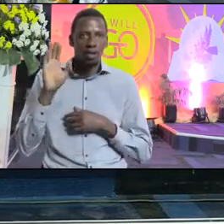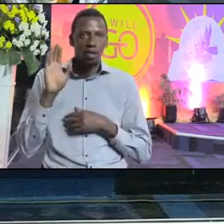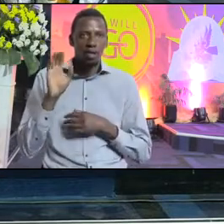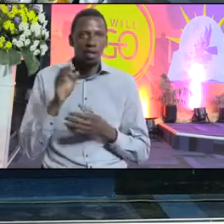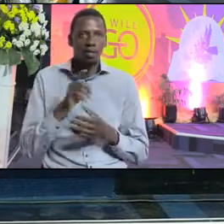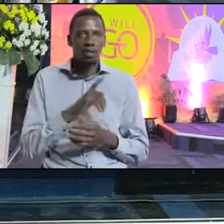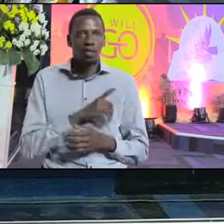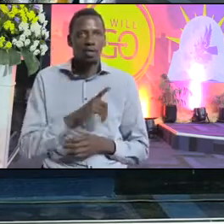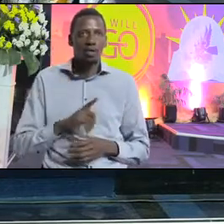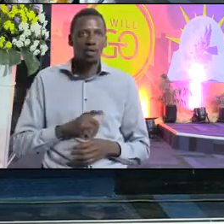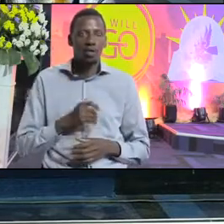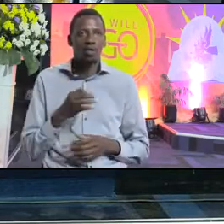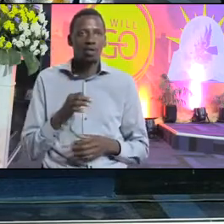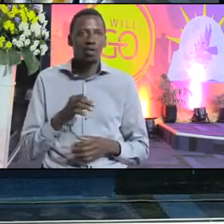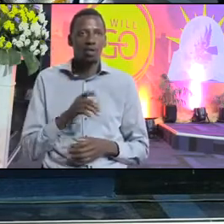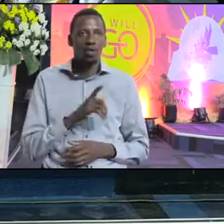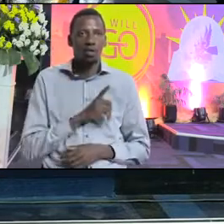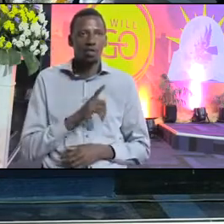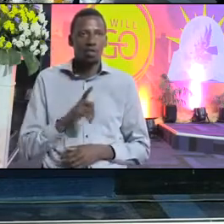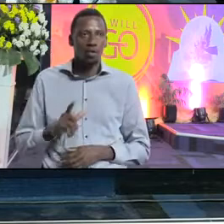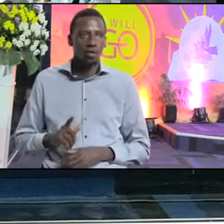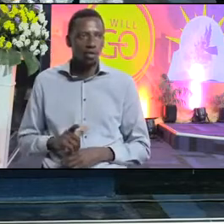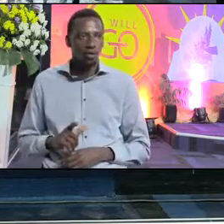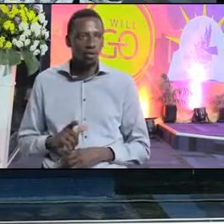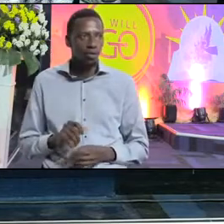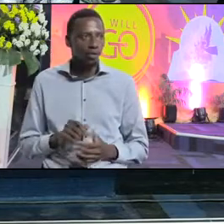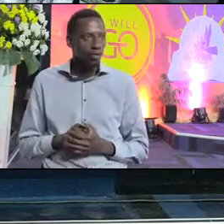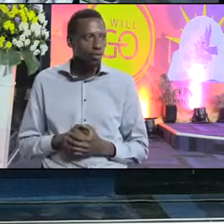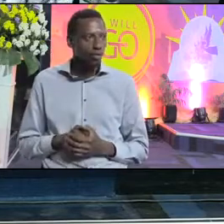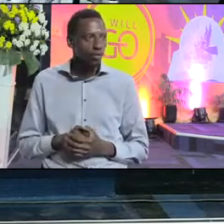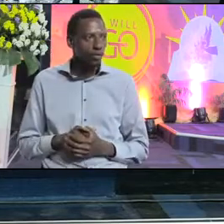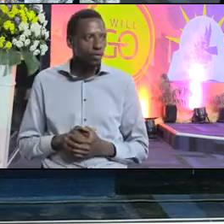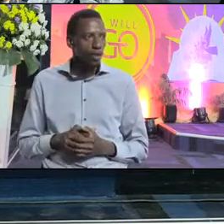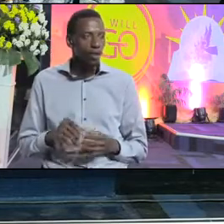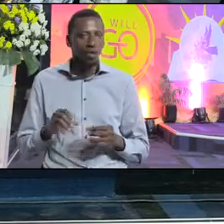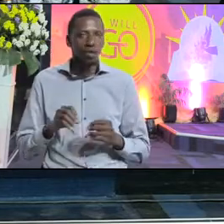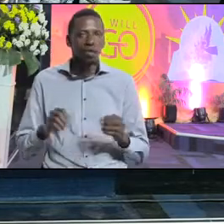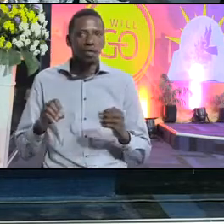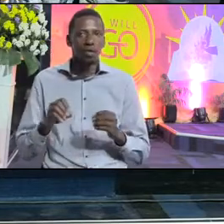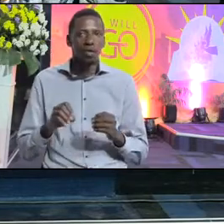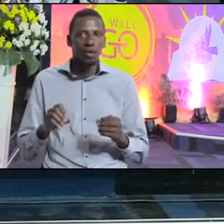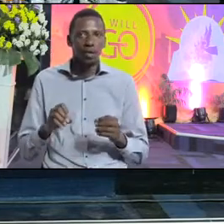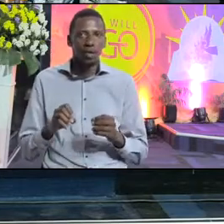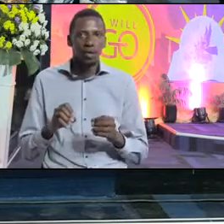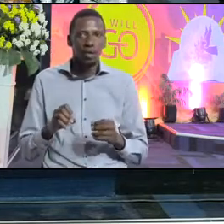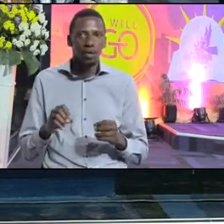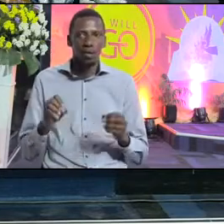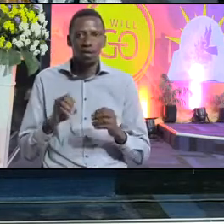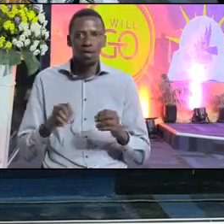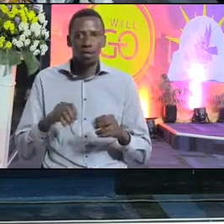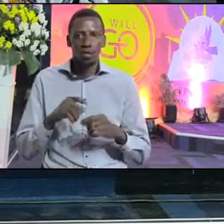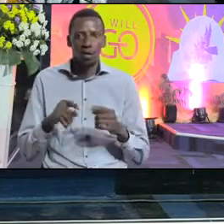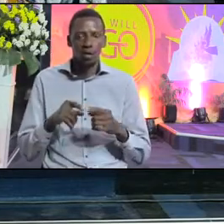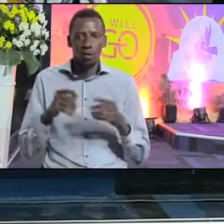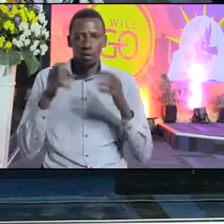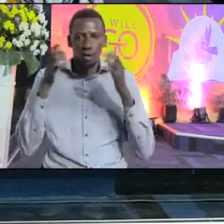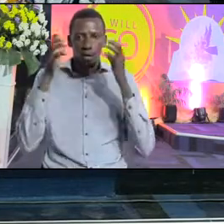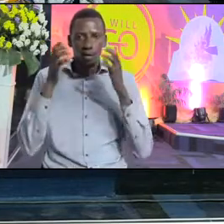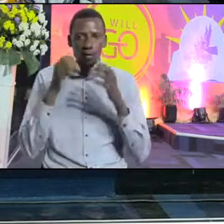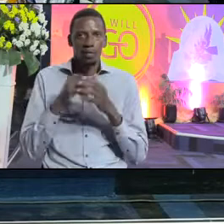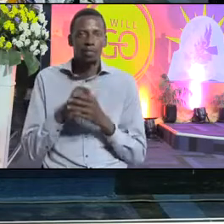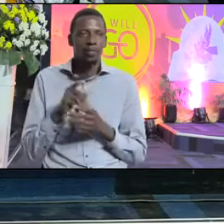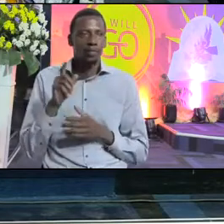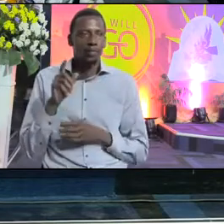crown him Lord of all. One more time. When they crown him Lord of all. Oh, when they crown. Oh, when